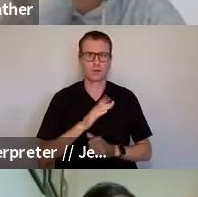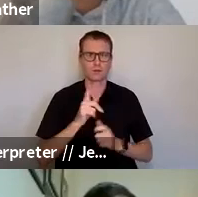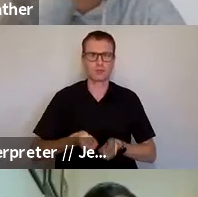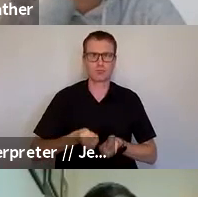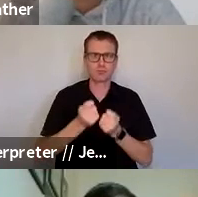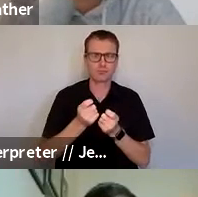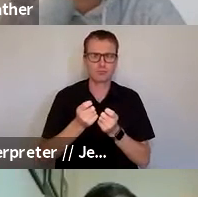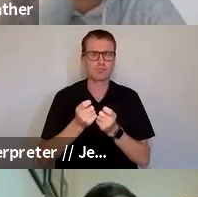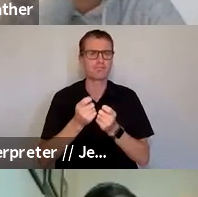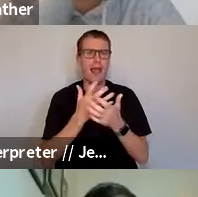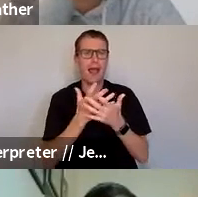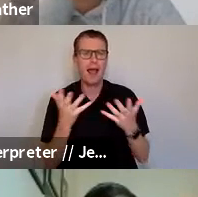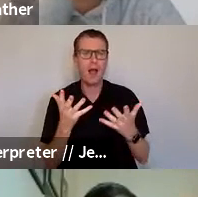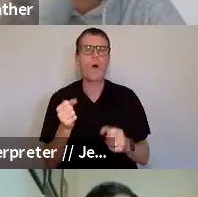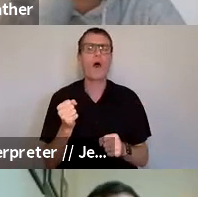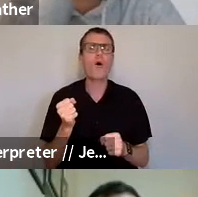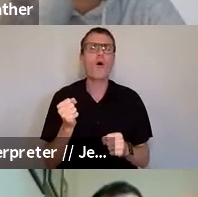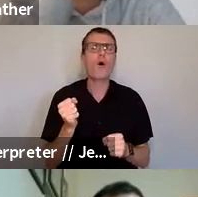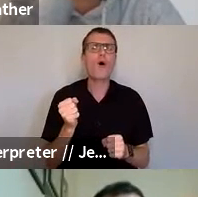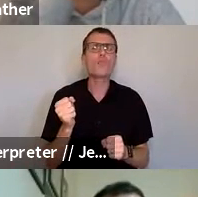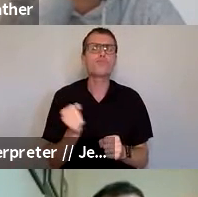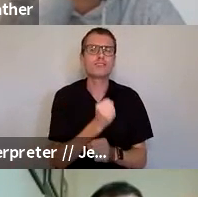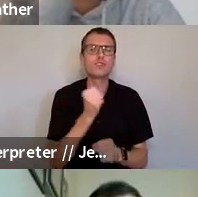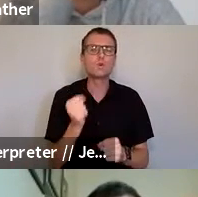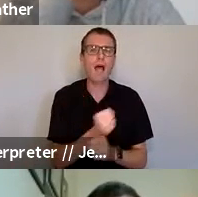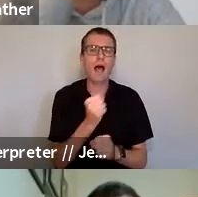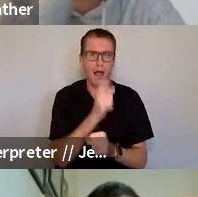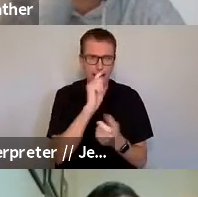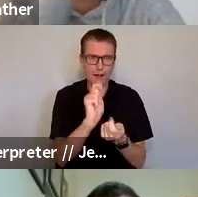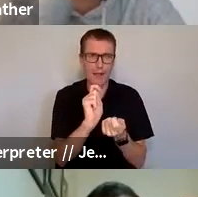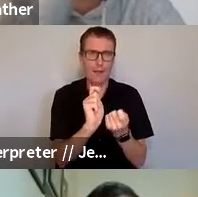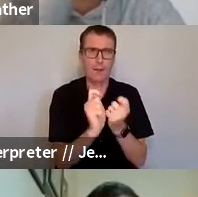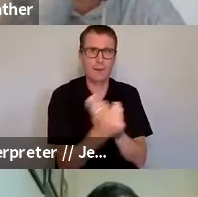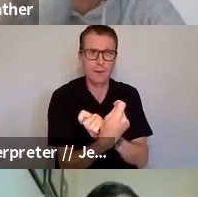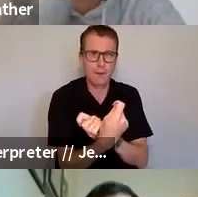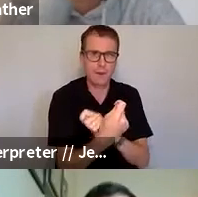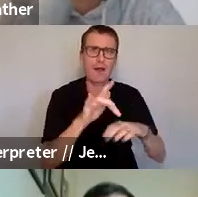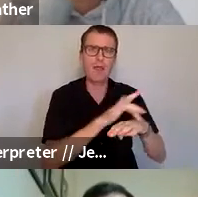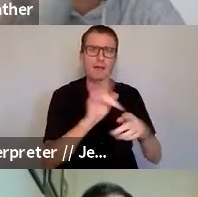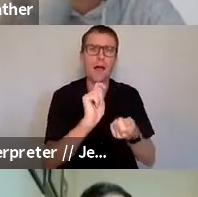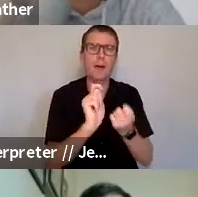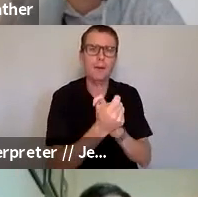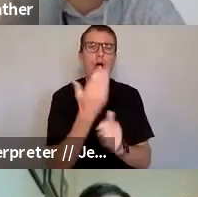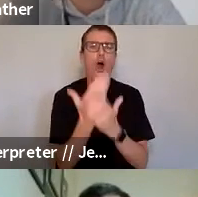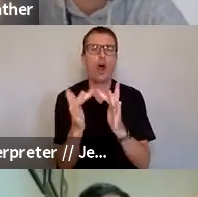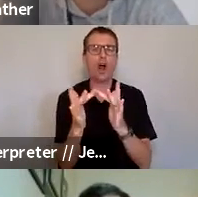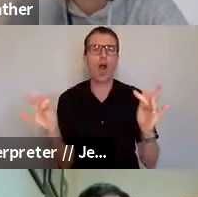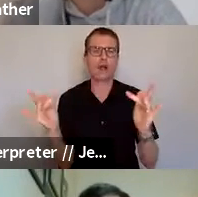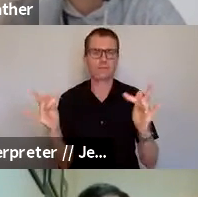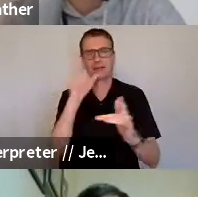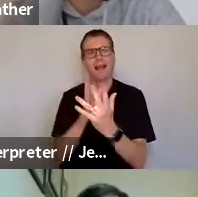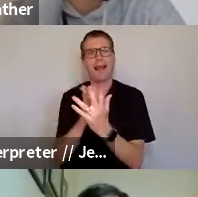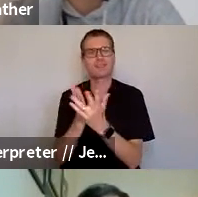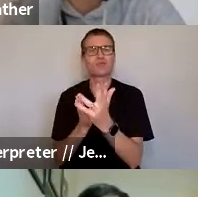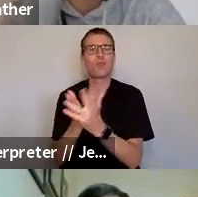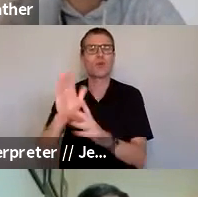producers can do, perhaps through online access at a much lower cost. Thanks for that. Kelly,